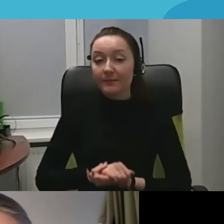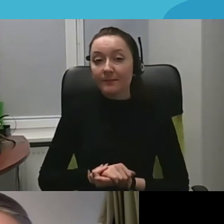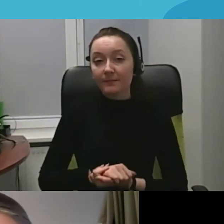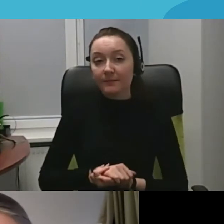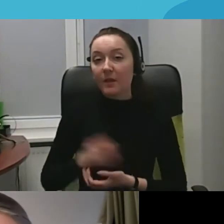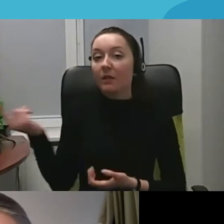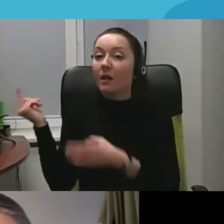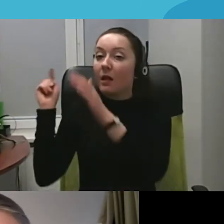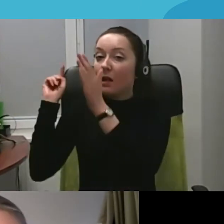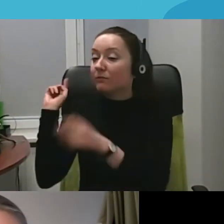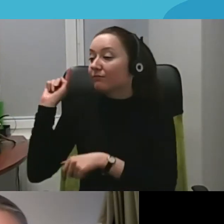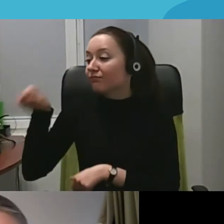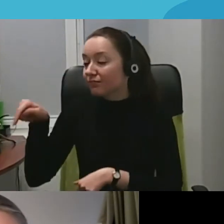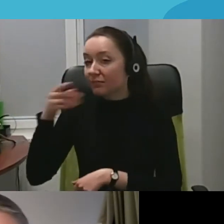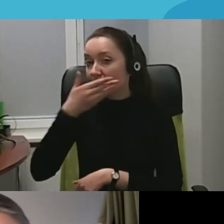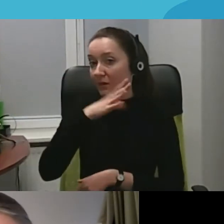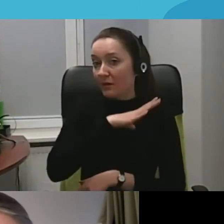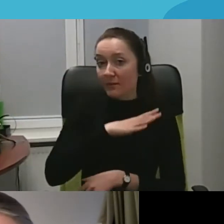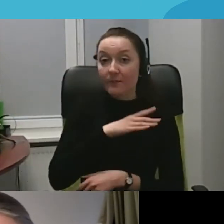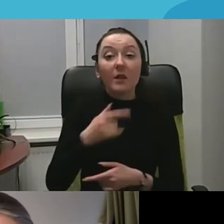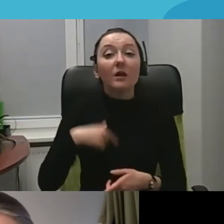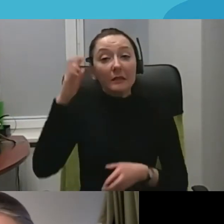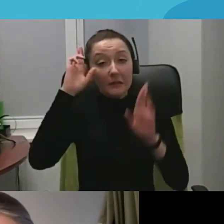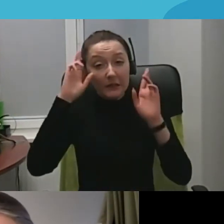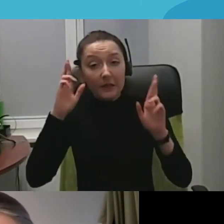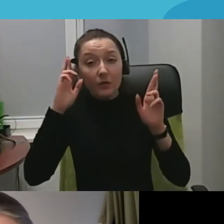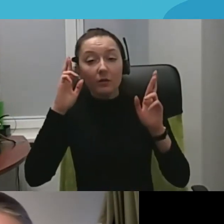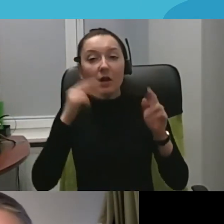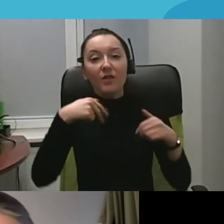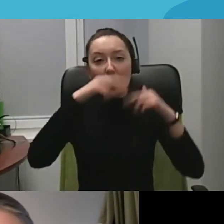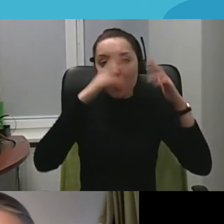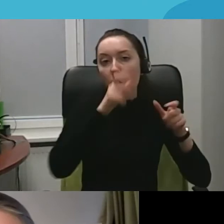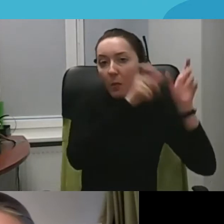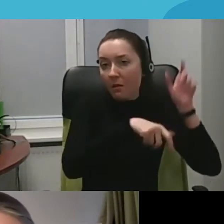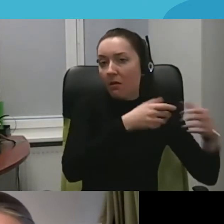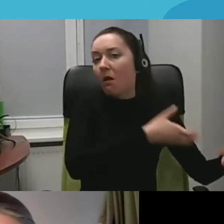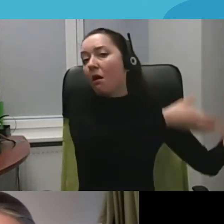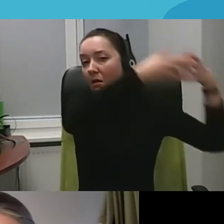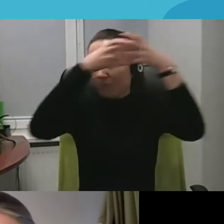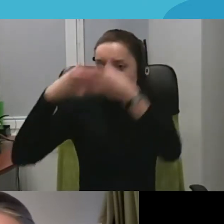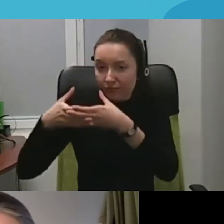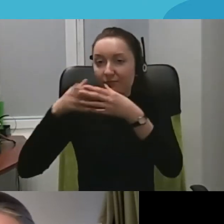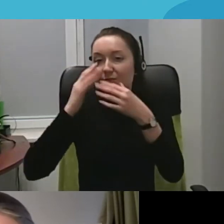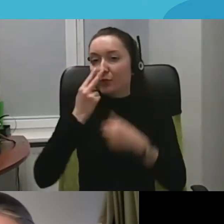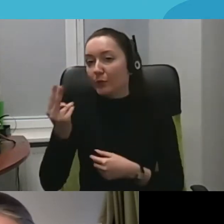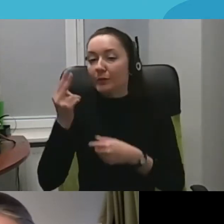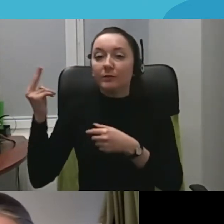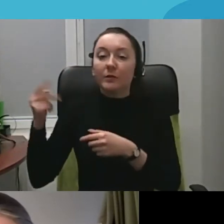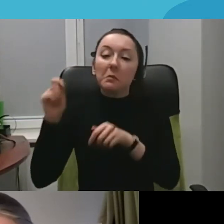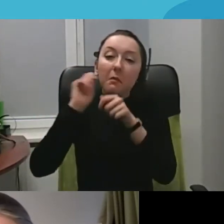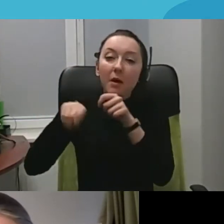allowed to get in Belarusian prison to assess the situation there, because again, it's a systemic problem.